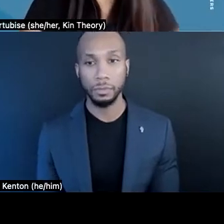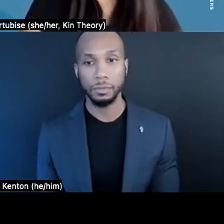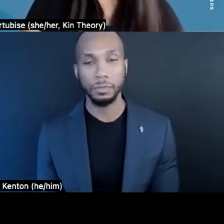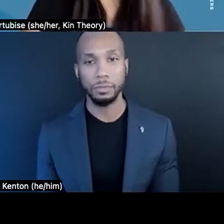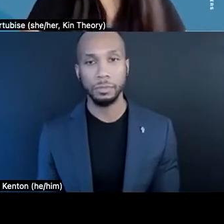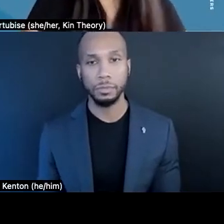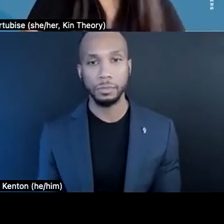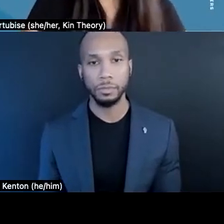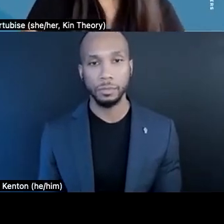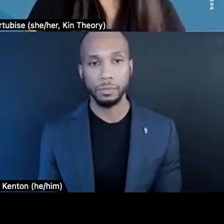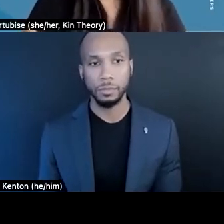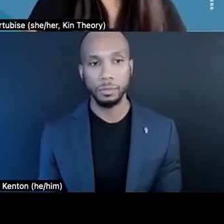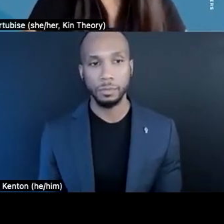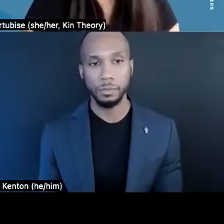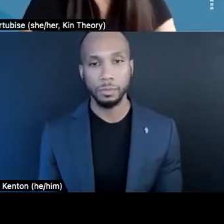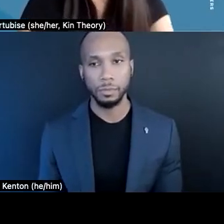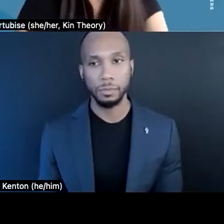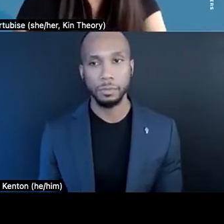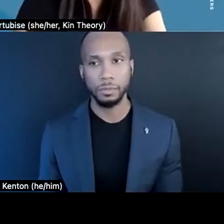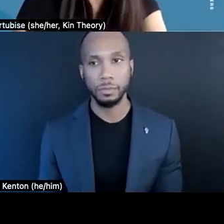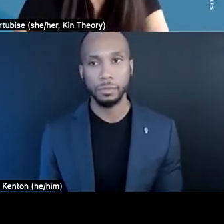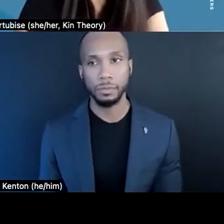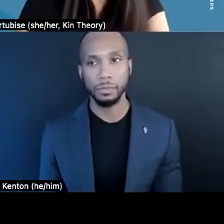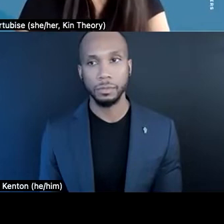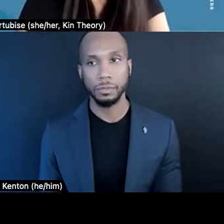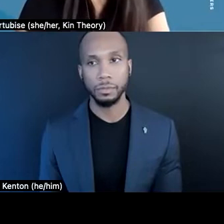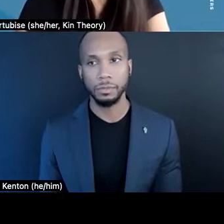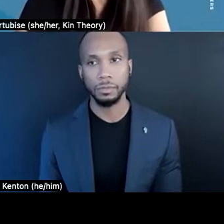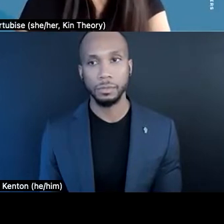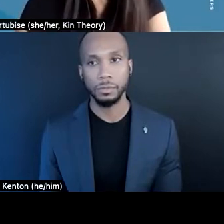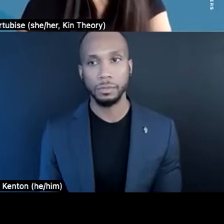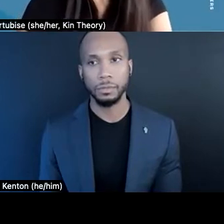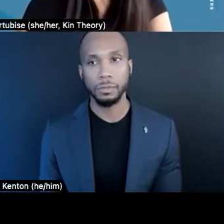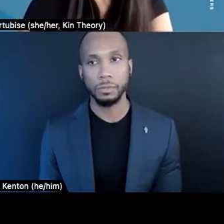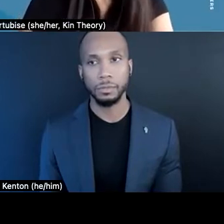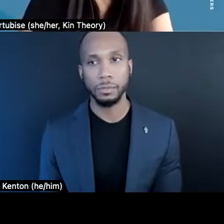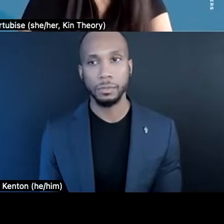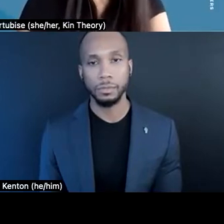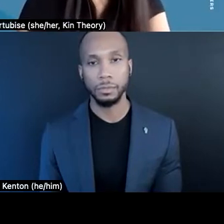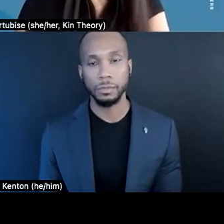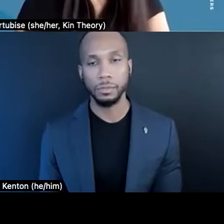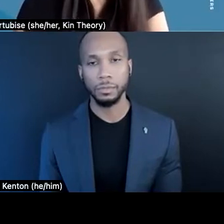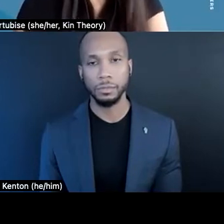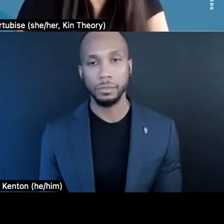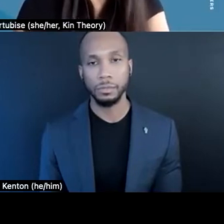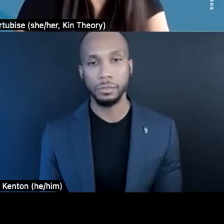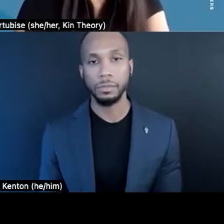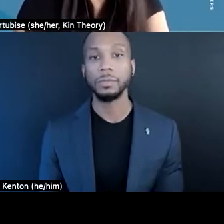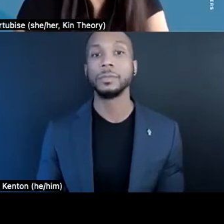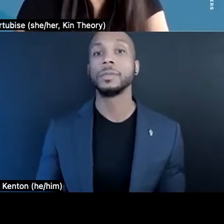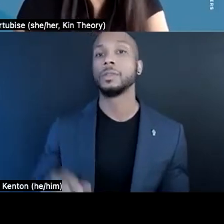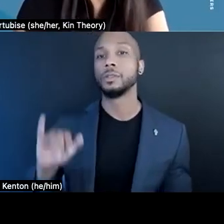futuro, esas obras increíbles que está trabajando ahora para que el público conozca un poco más. Sure.